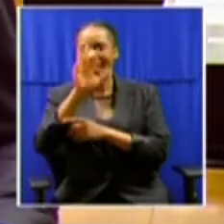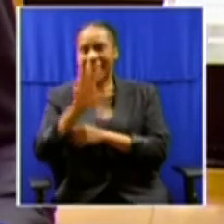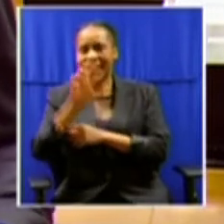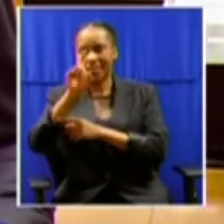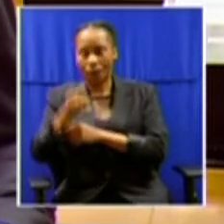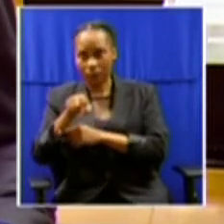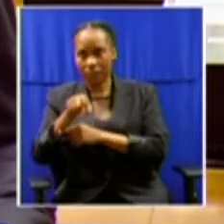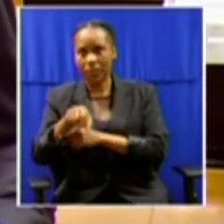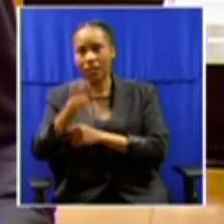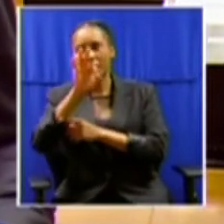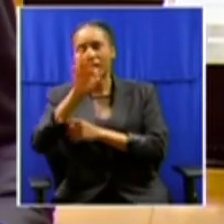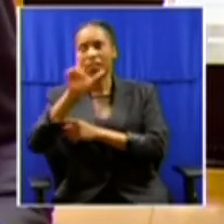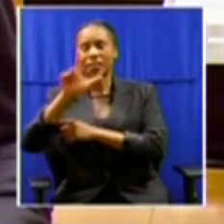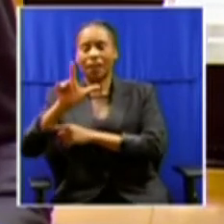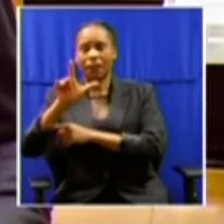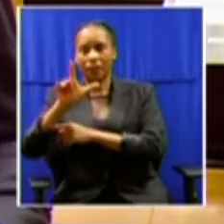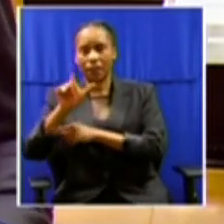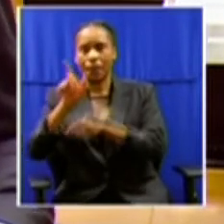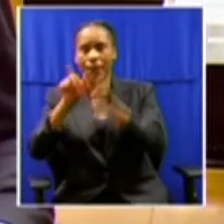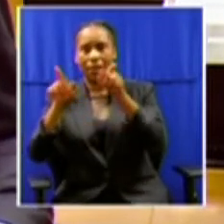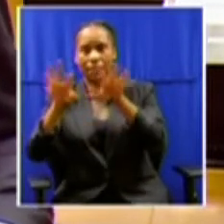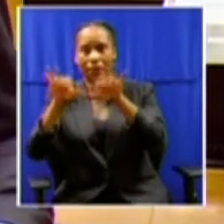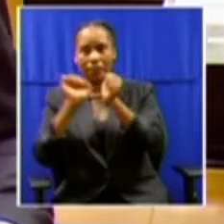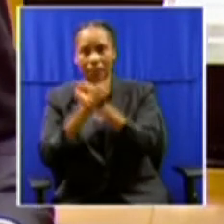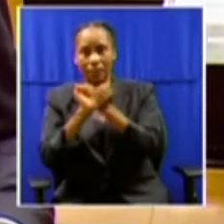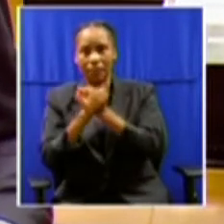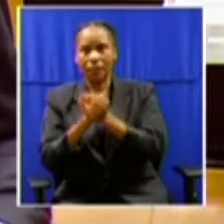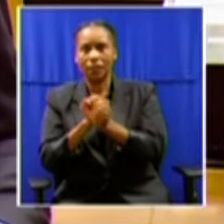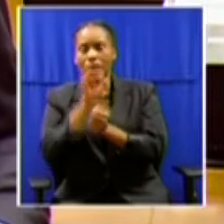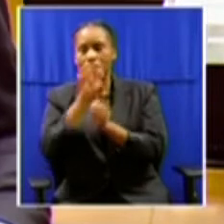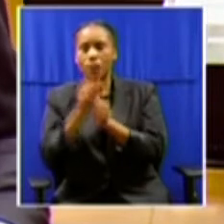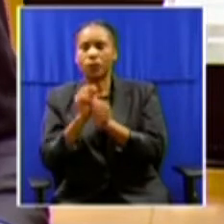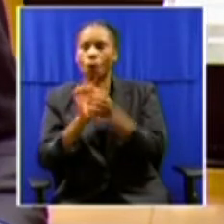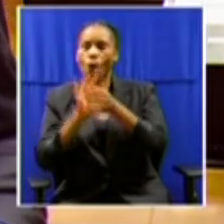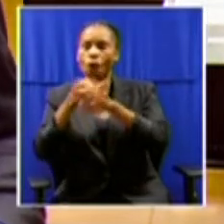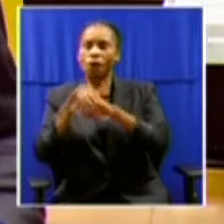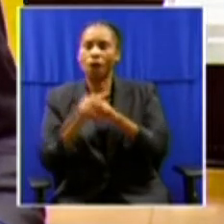139,037 offenders, which translate to an overcrowding level of